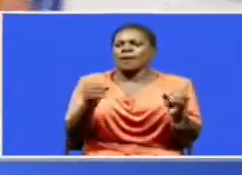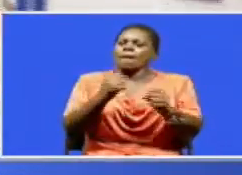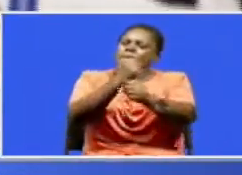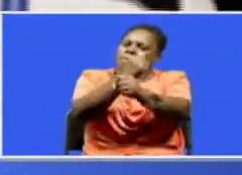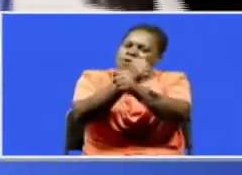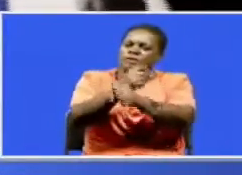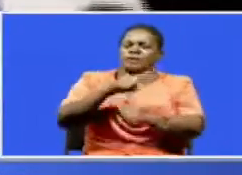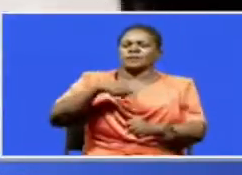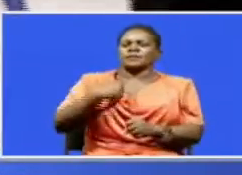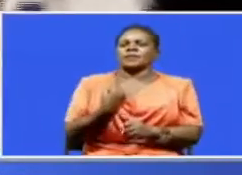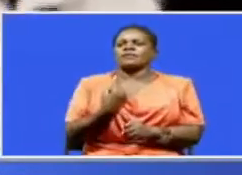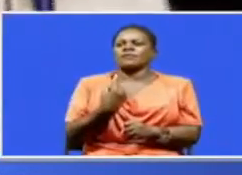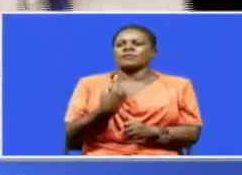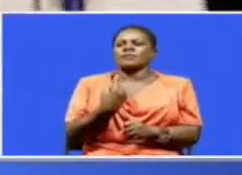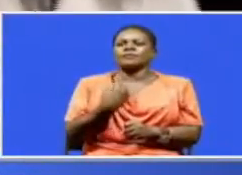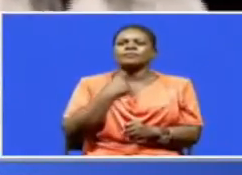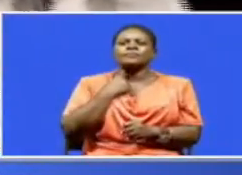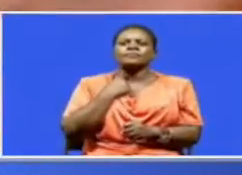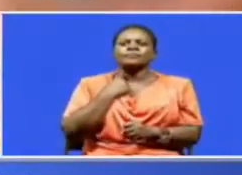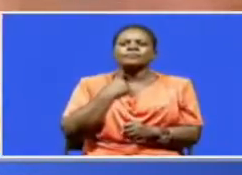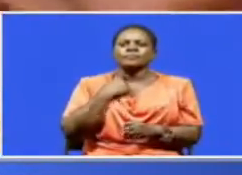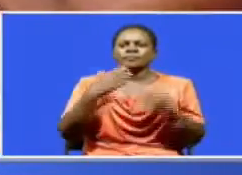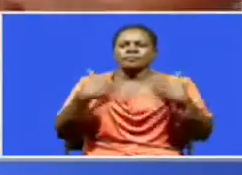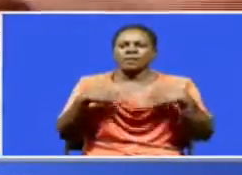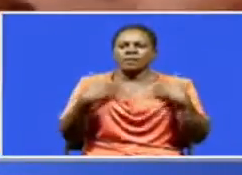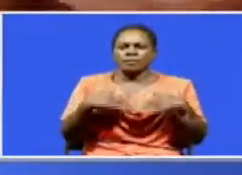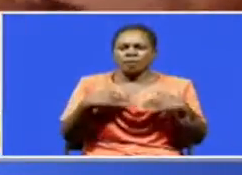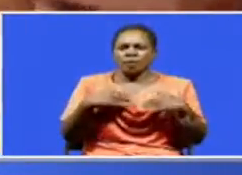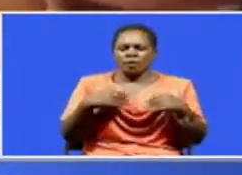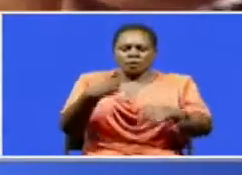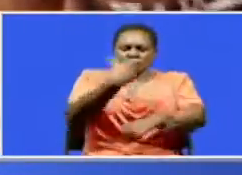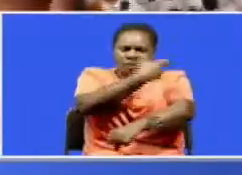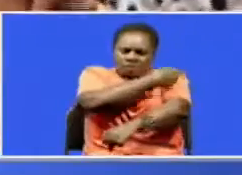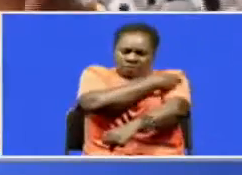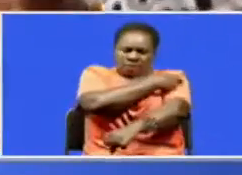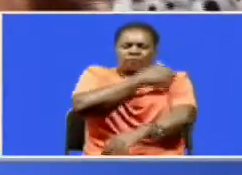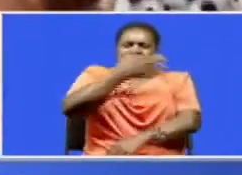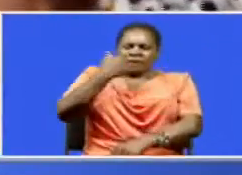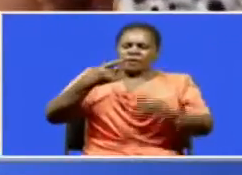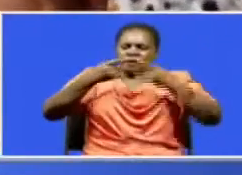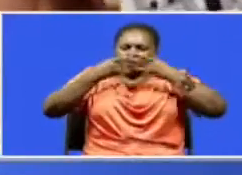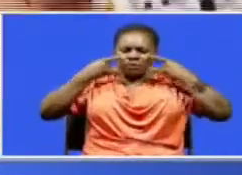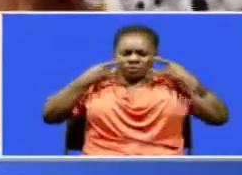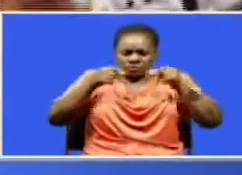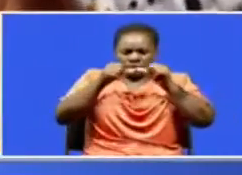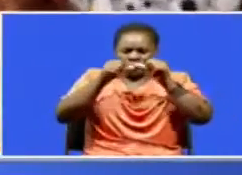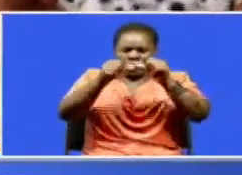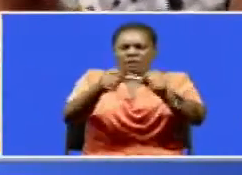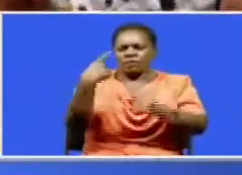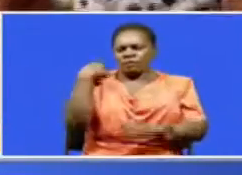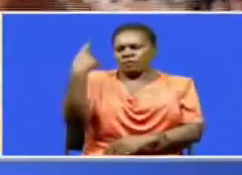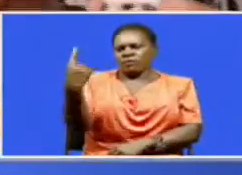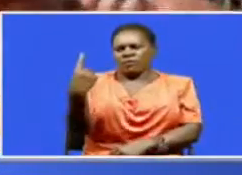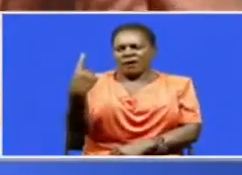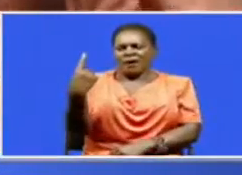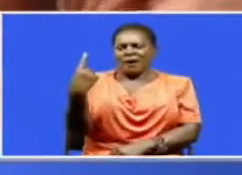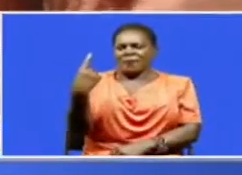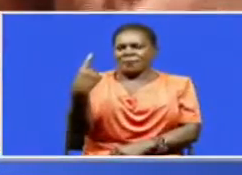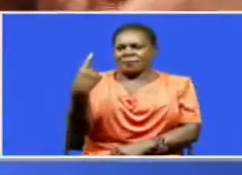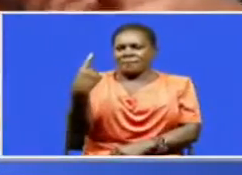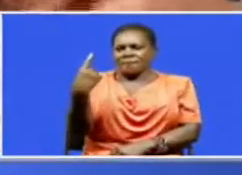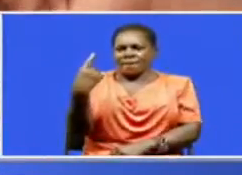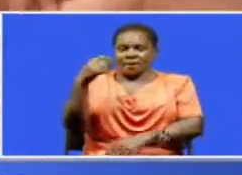to still keep away from harm. Mm-hmm. So for those people who have had the vaccine, they still need to continue. Because number one, if they do